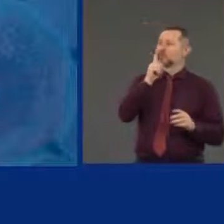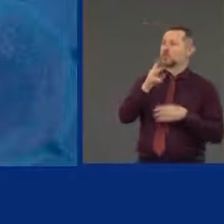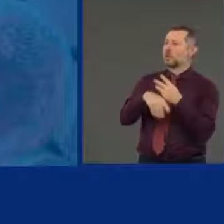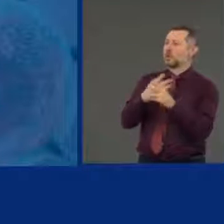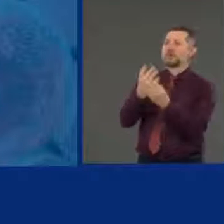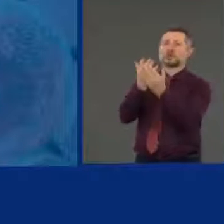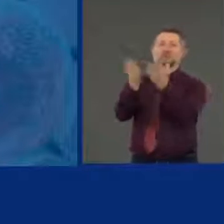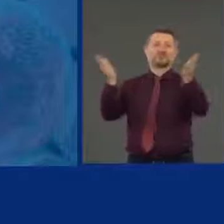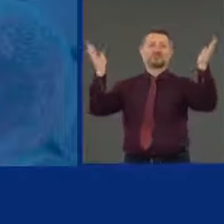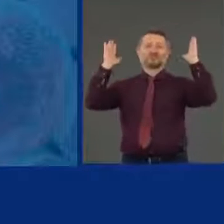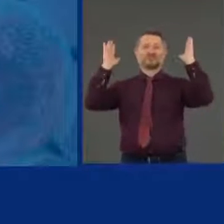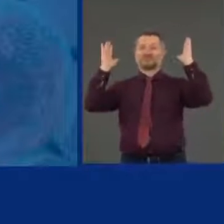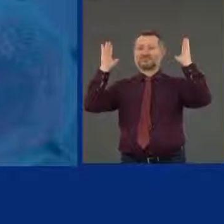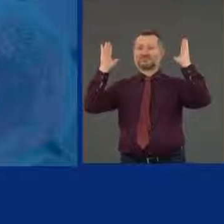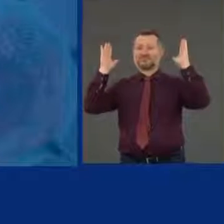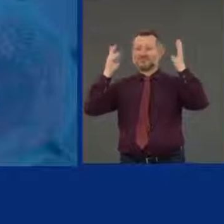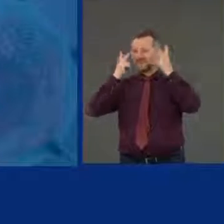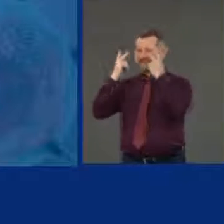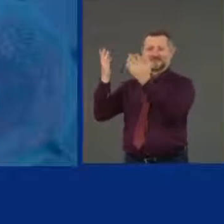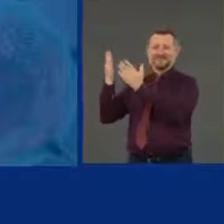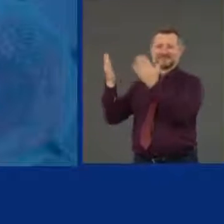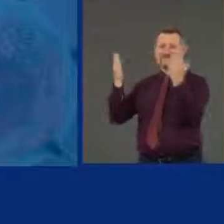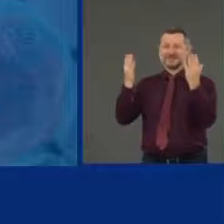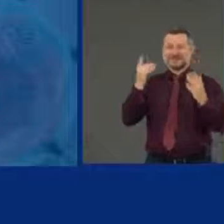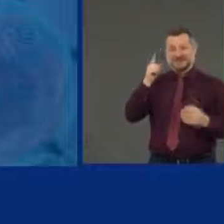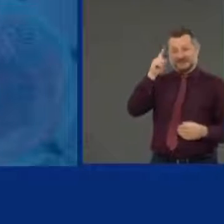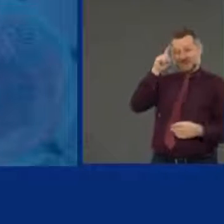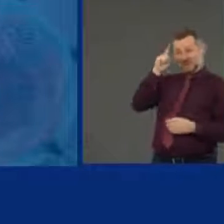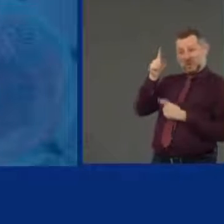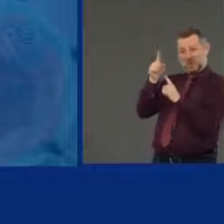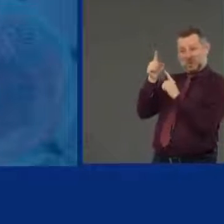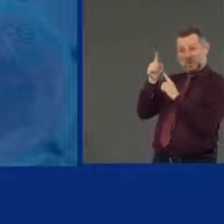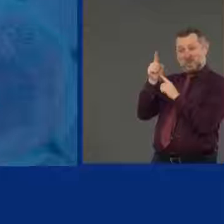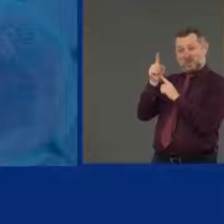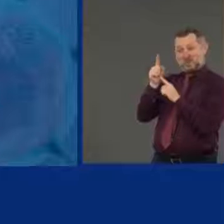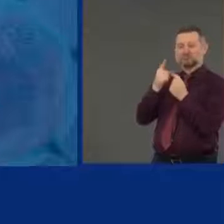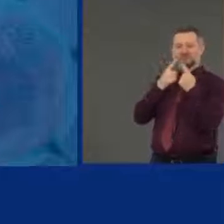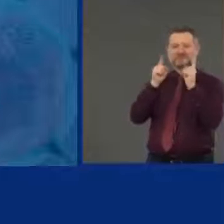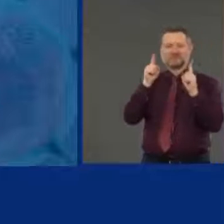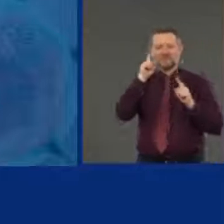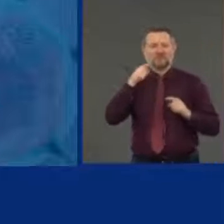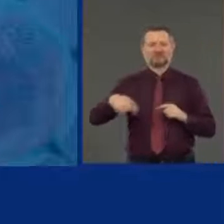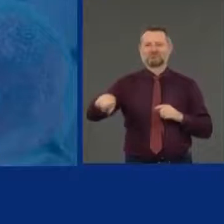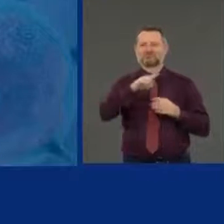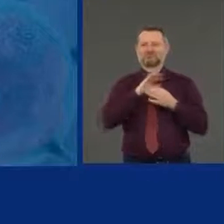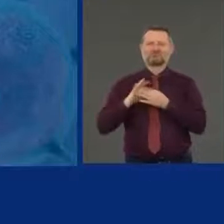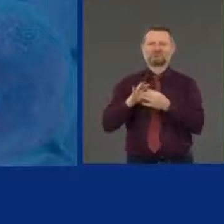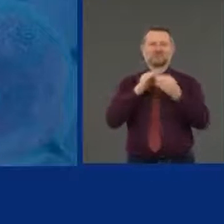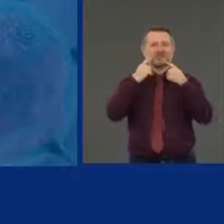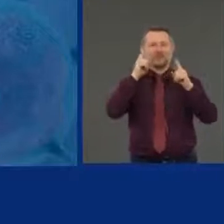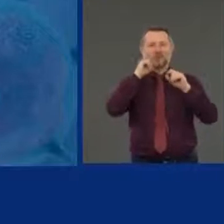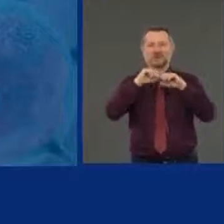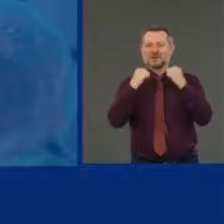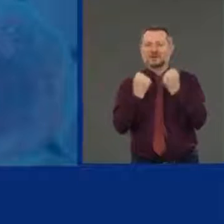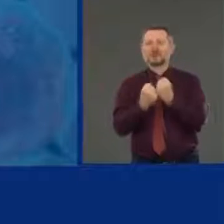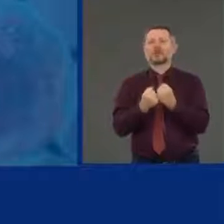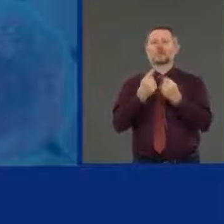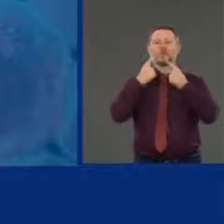But smart works as a collective, and smart works for society, and smart works for New